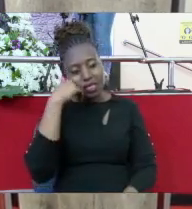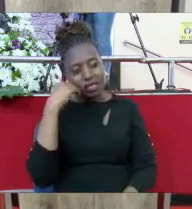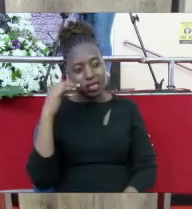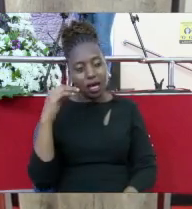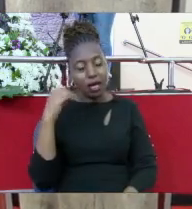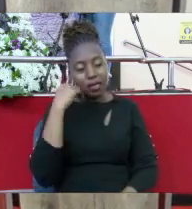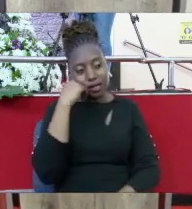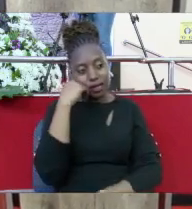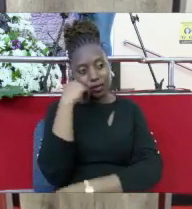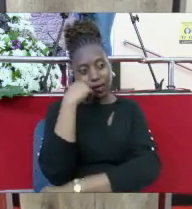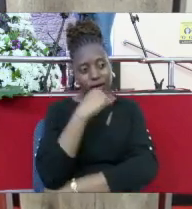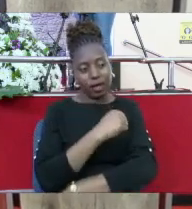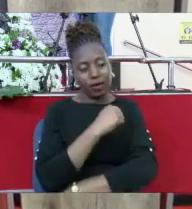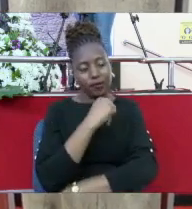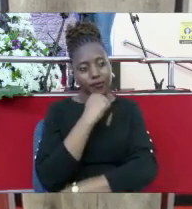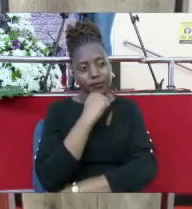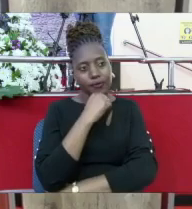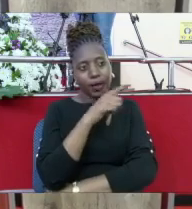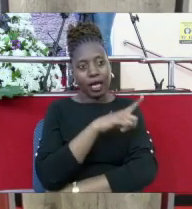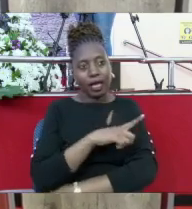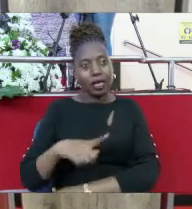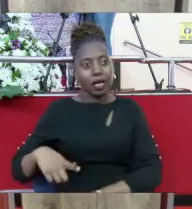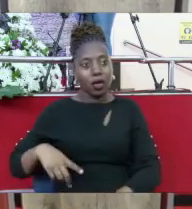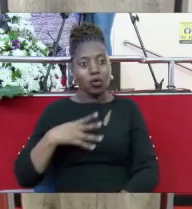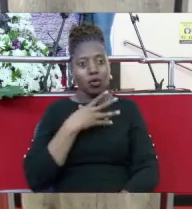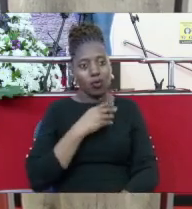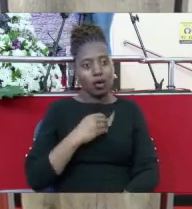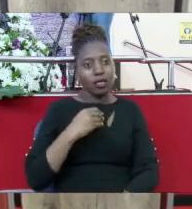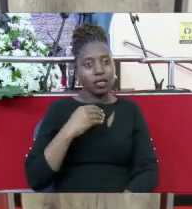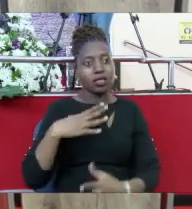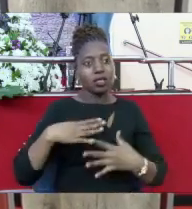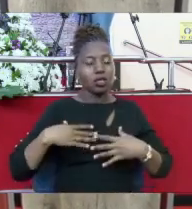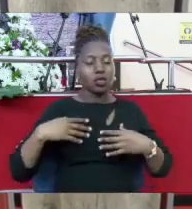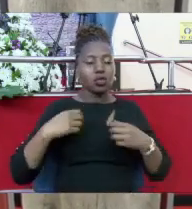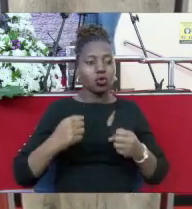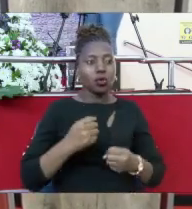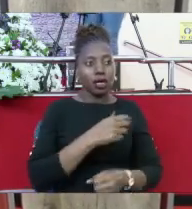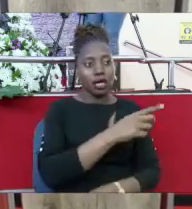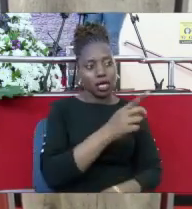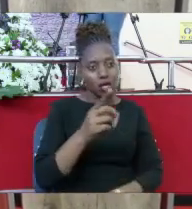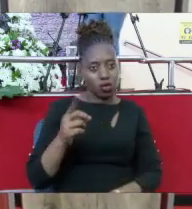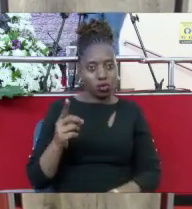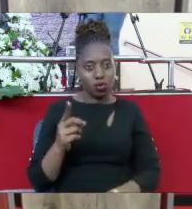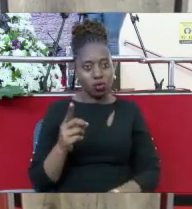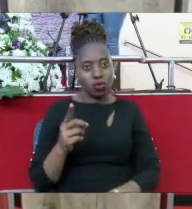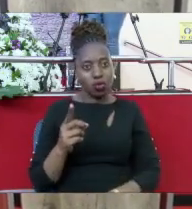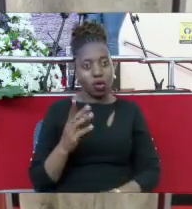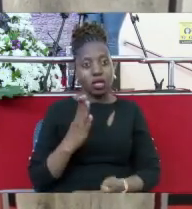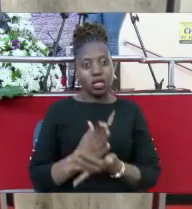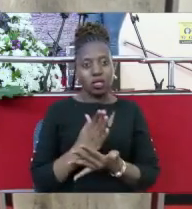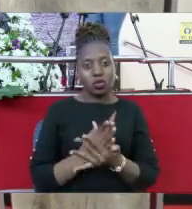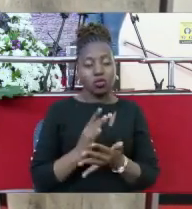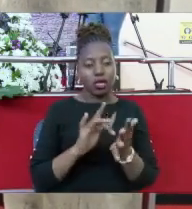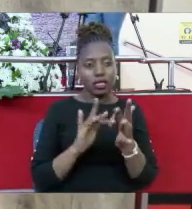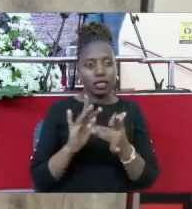unwell, the Lord wants to heal you. He healed you 2,000 years ago.